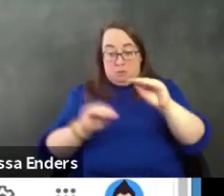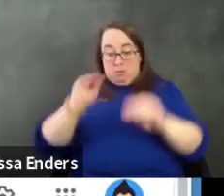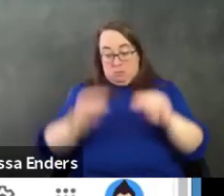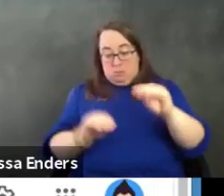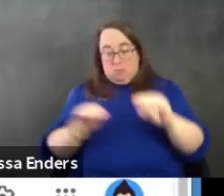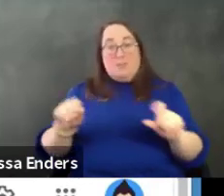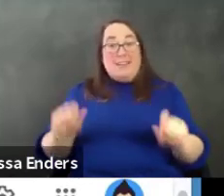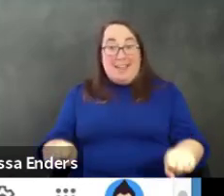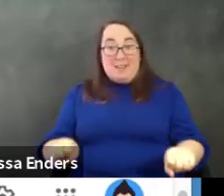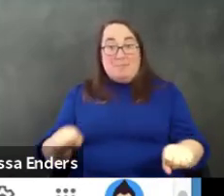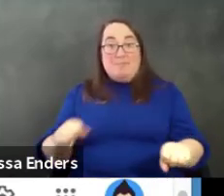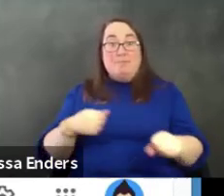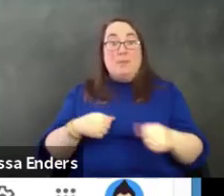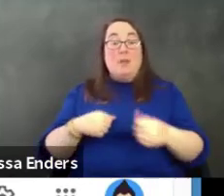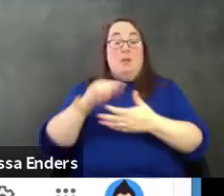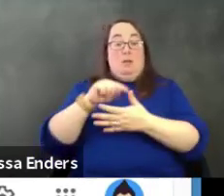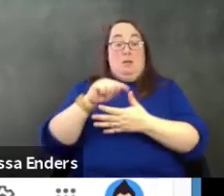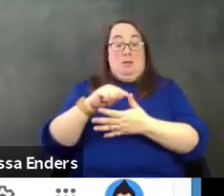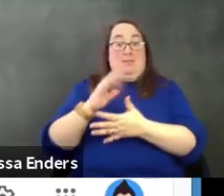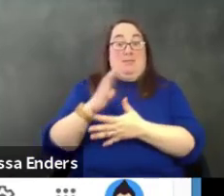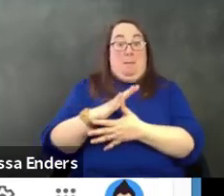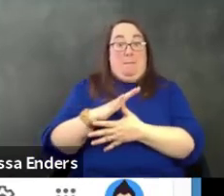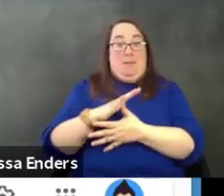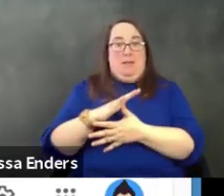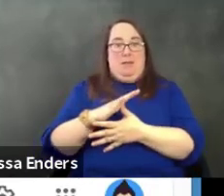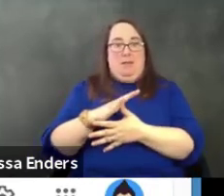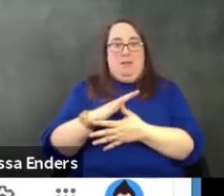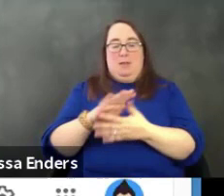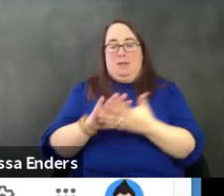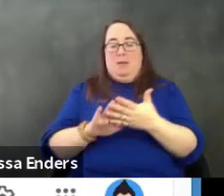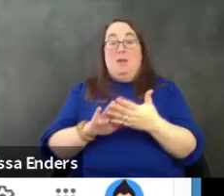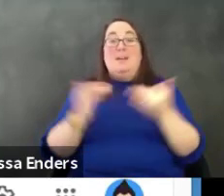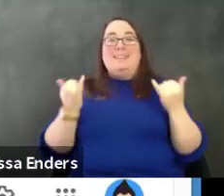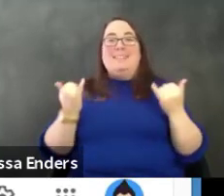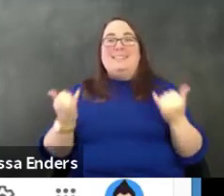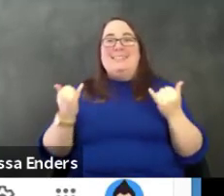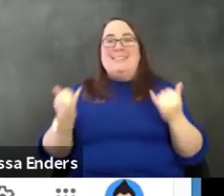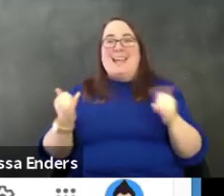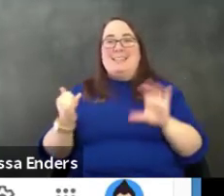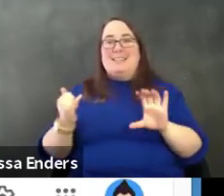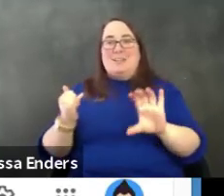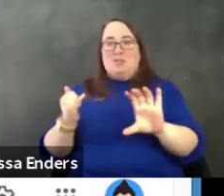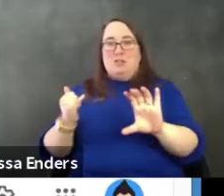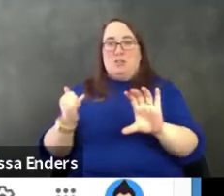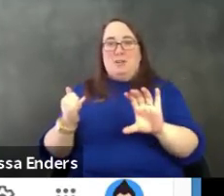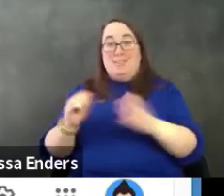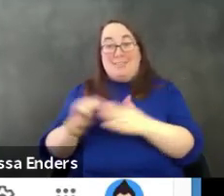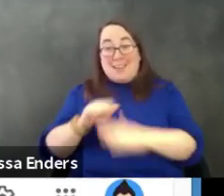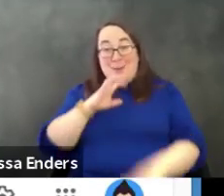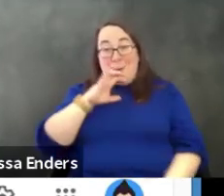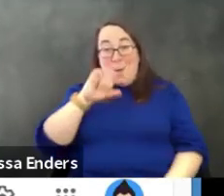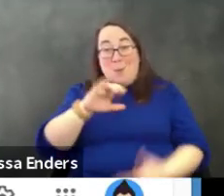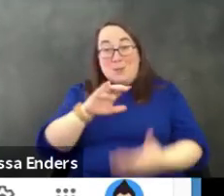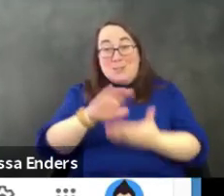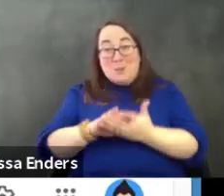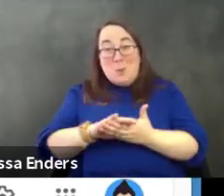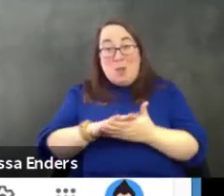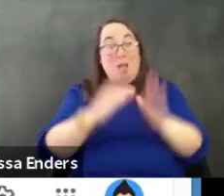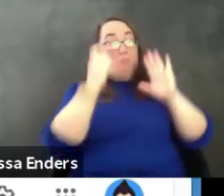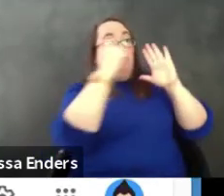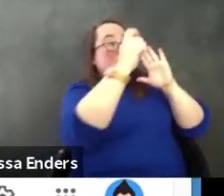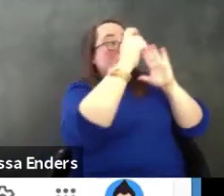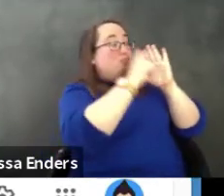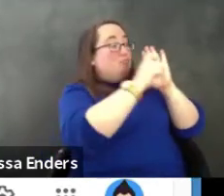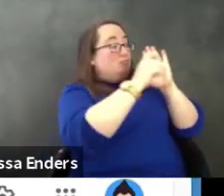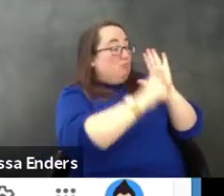the top. The other thing that I've done is I've created a today section. Think of this like old school whiteboard when you write your agenda on the